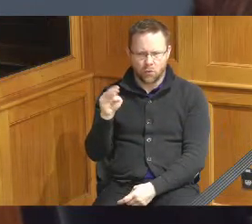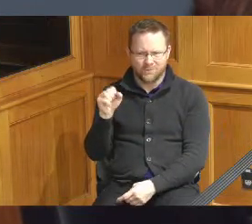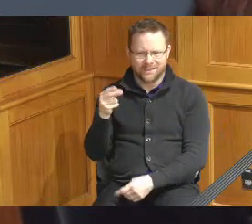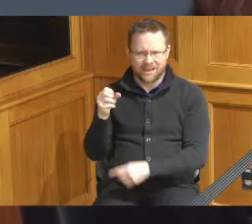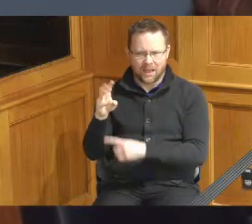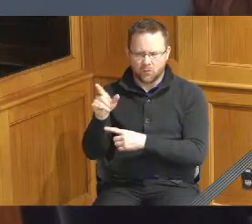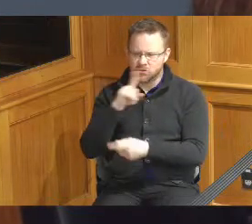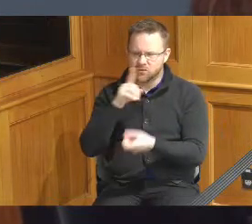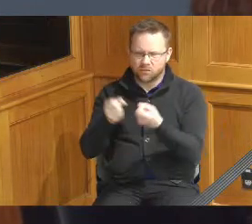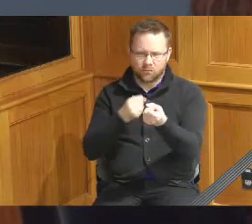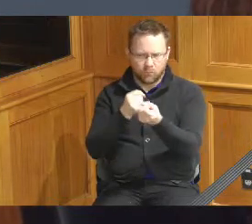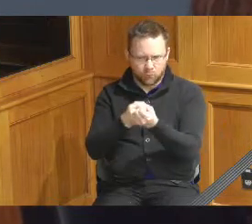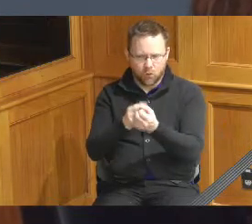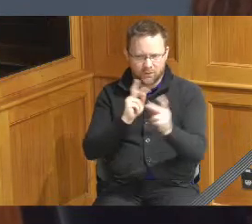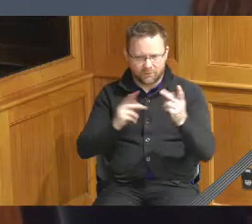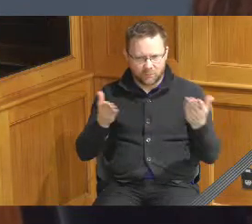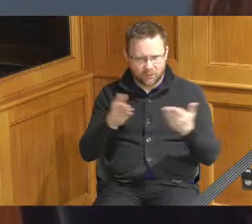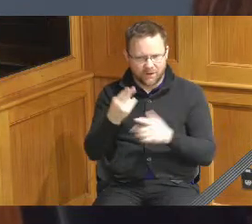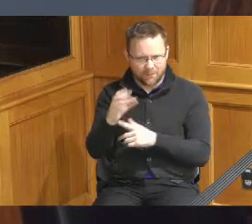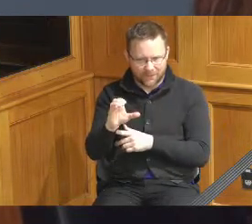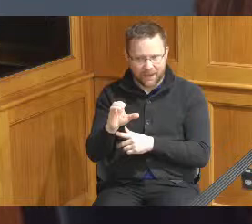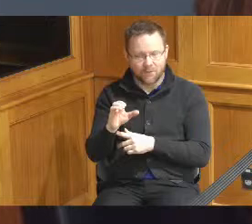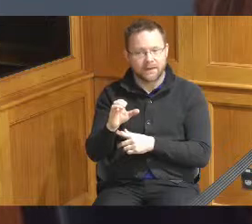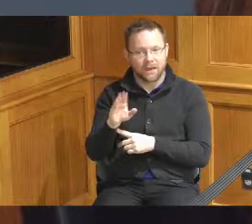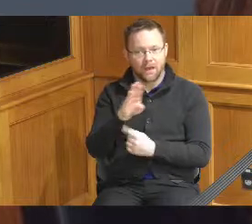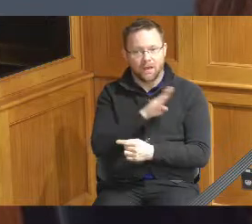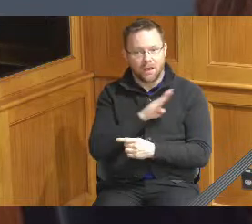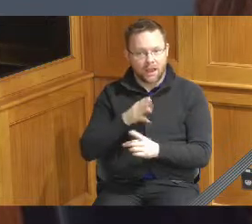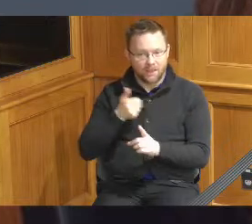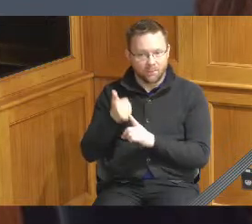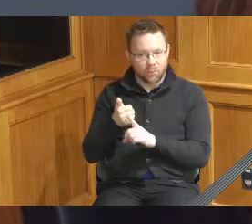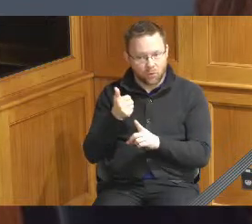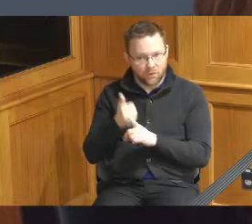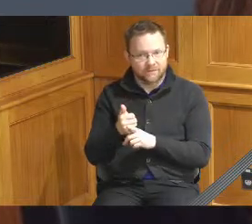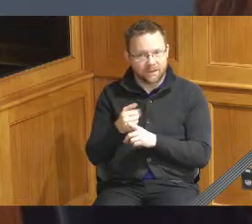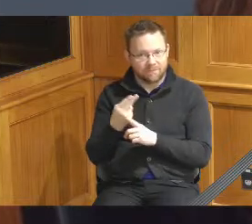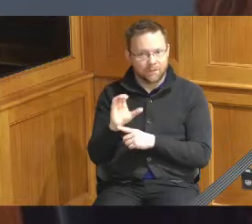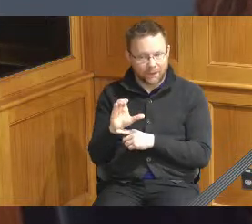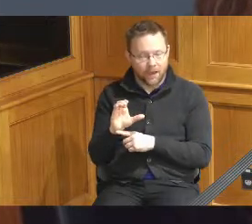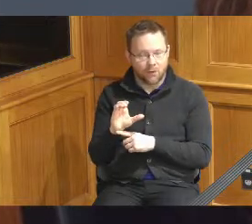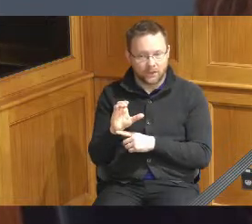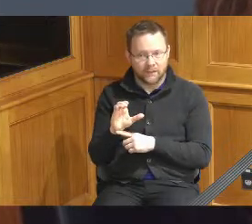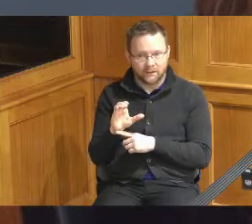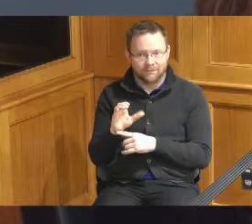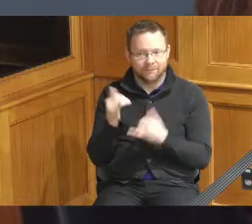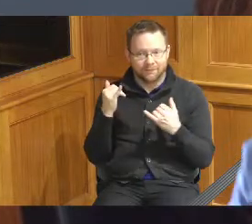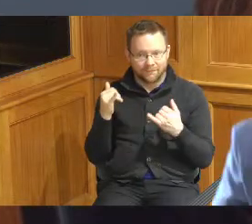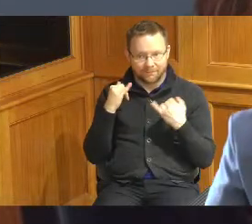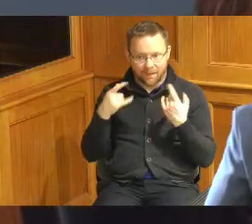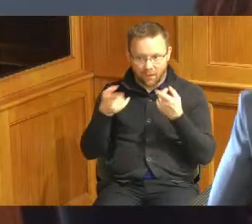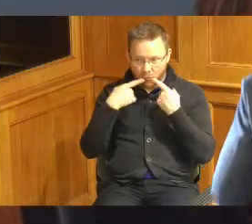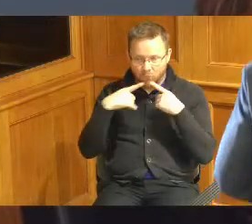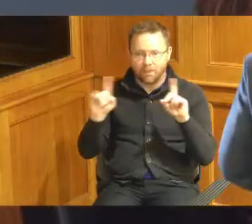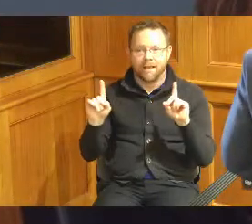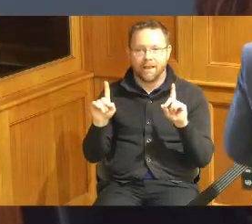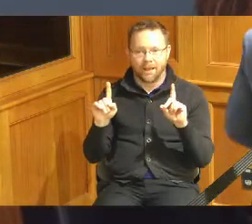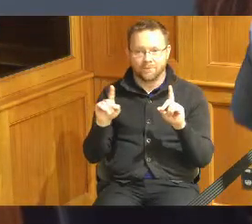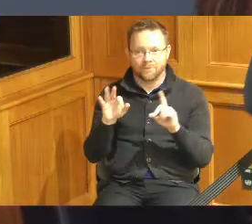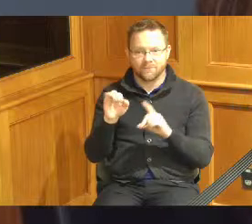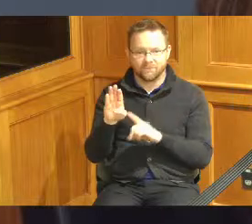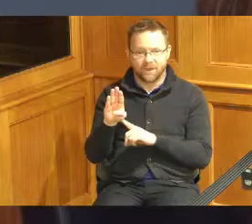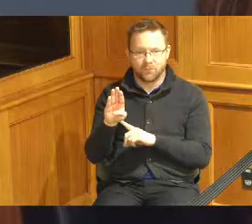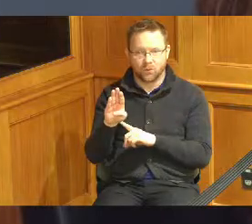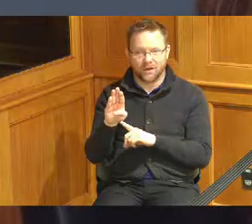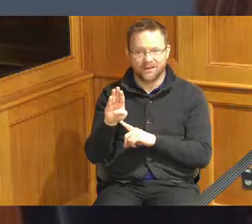Hamilton County. Be it further proclaimed that the Board of Commissioners of Hamilton County, Ohio, does hereby proclaim February